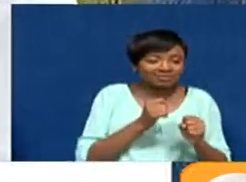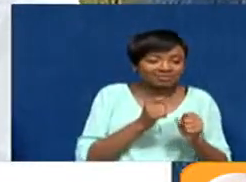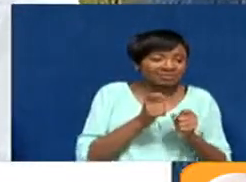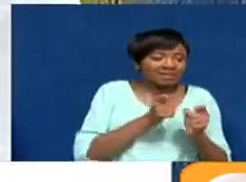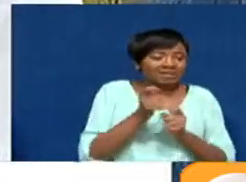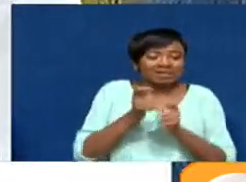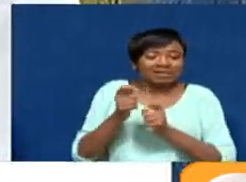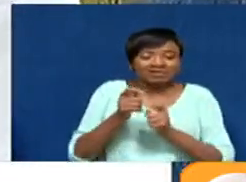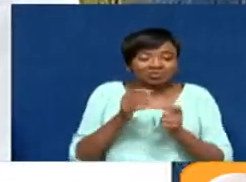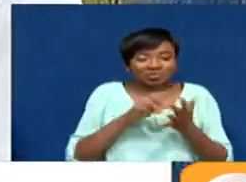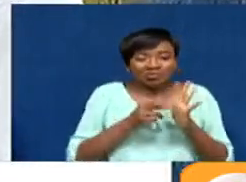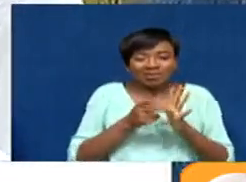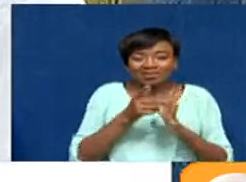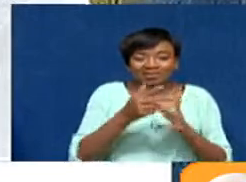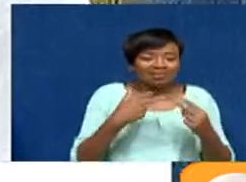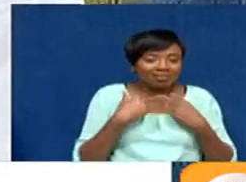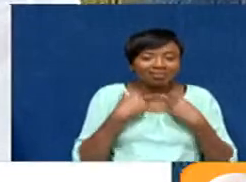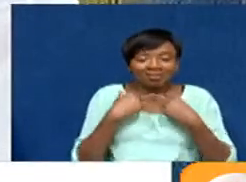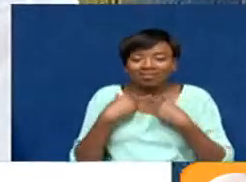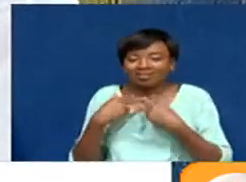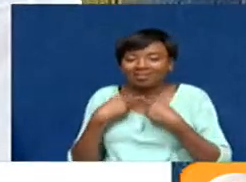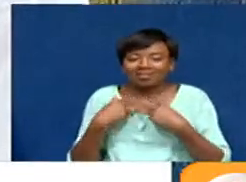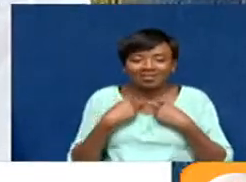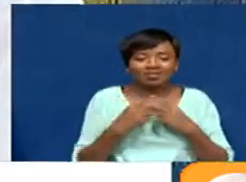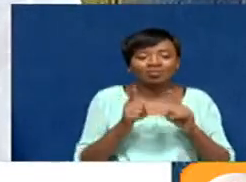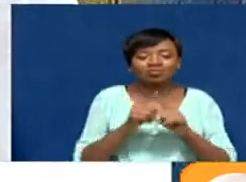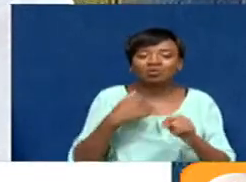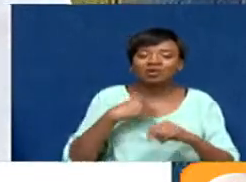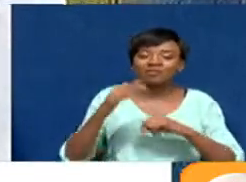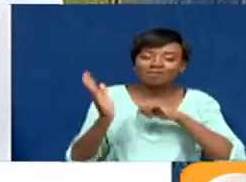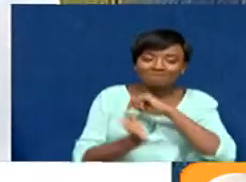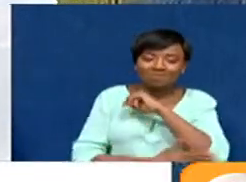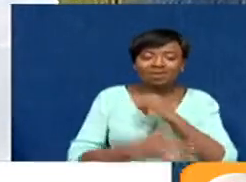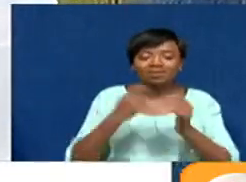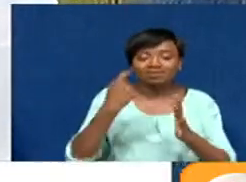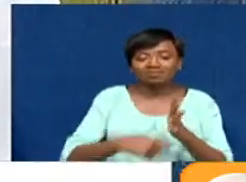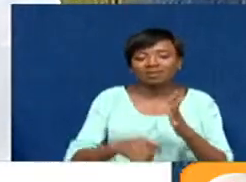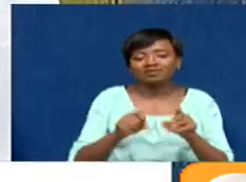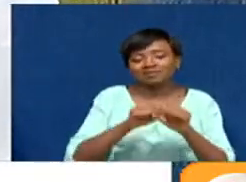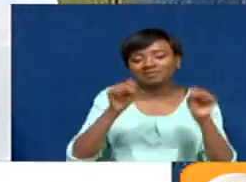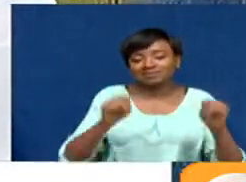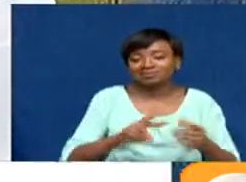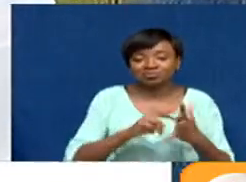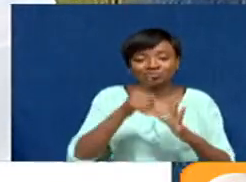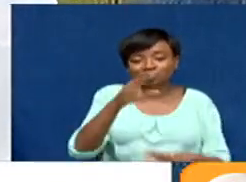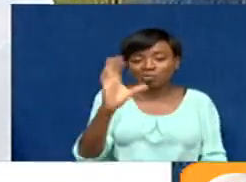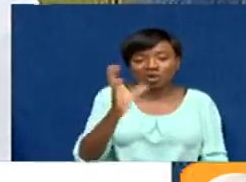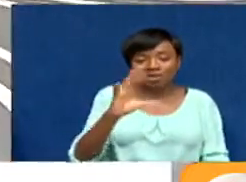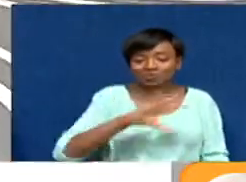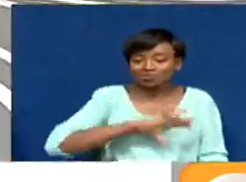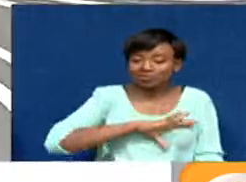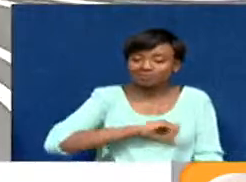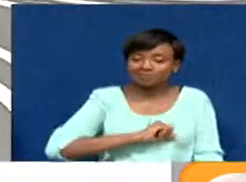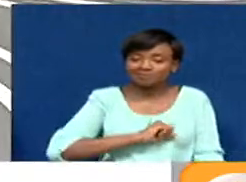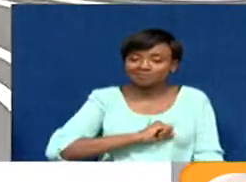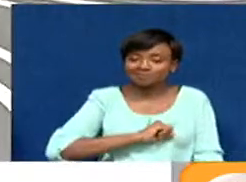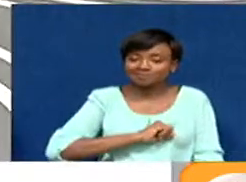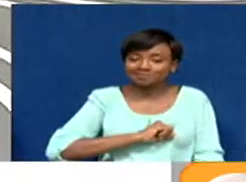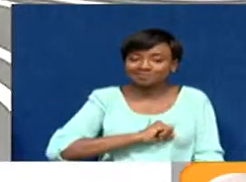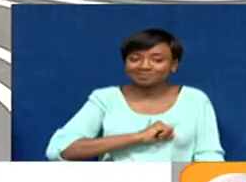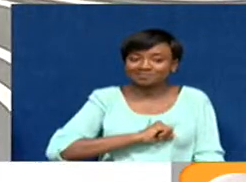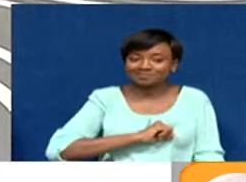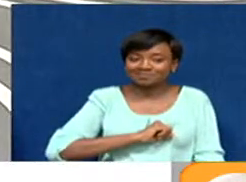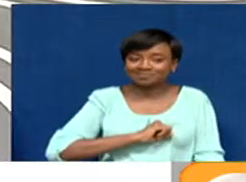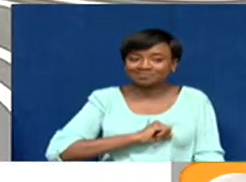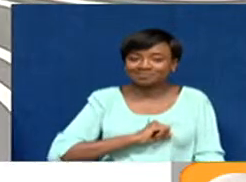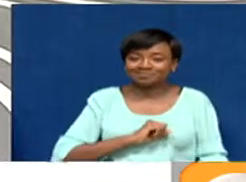unfortunate set of circumstances that have collided with a bad pricing system. And I think the consumers just have to tighten their belt. Sounds like good news for